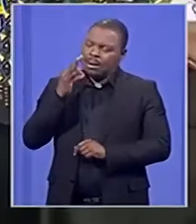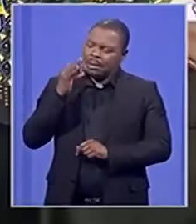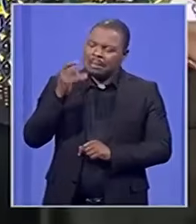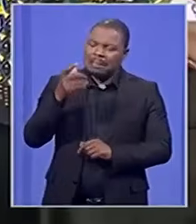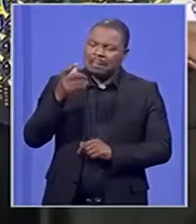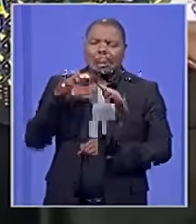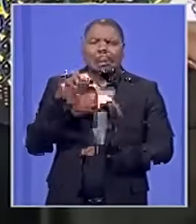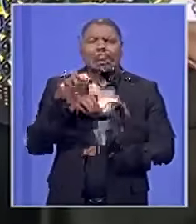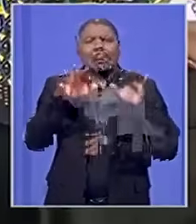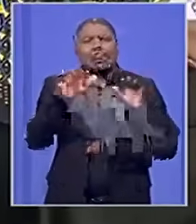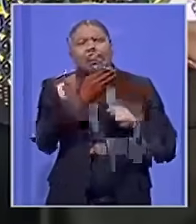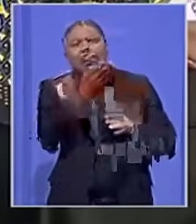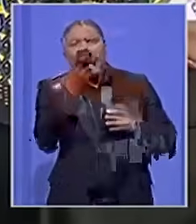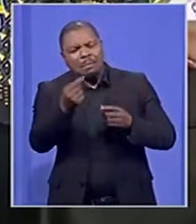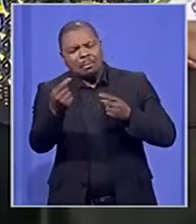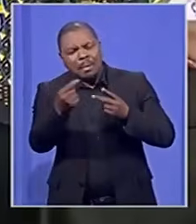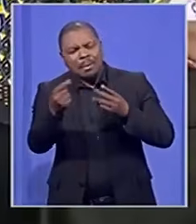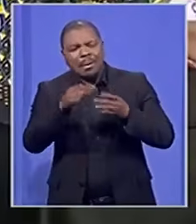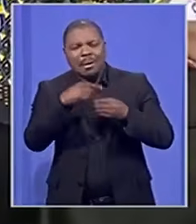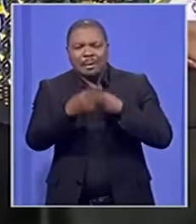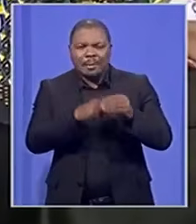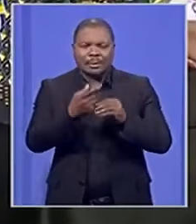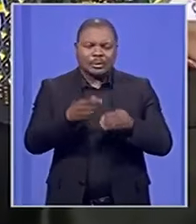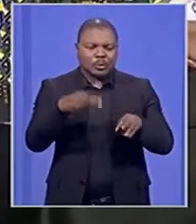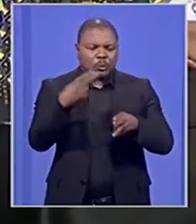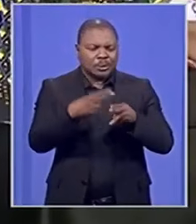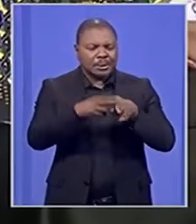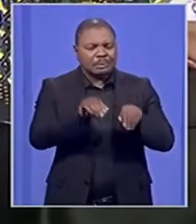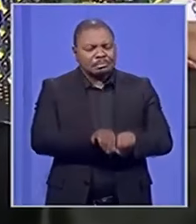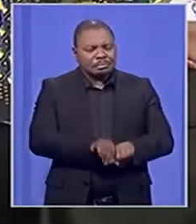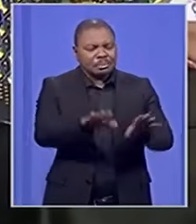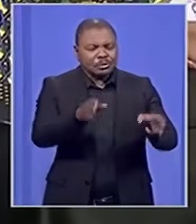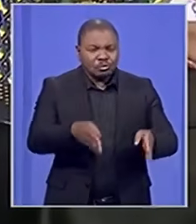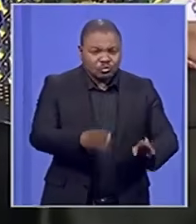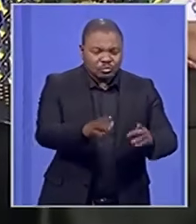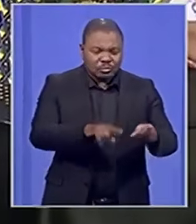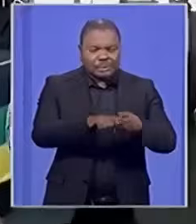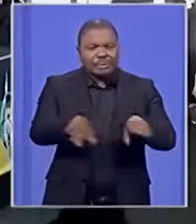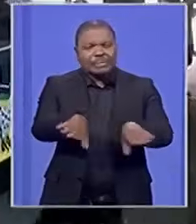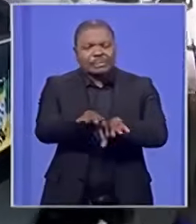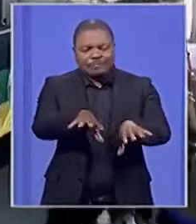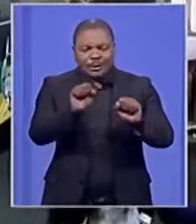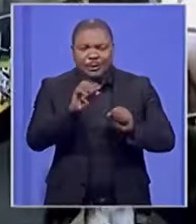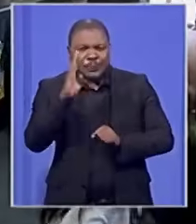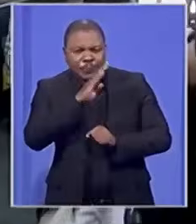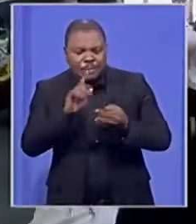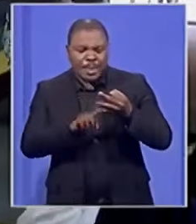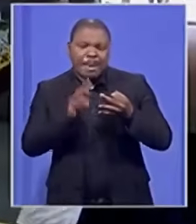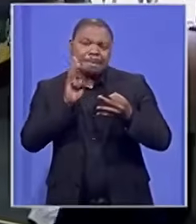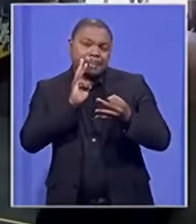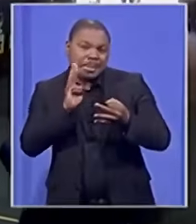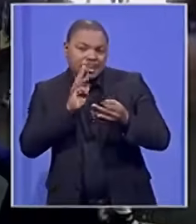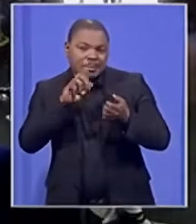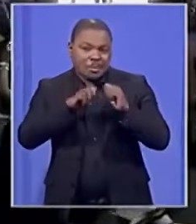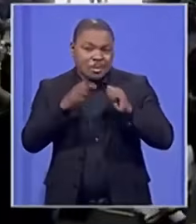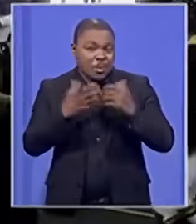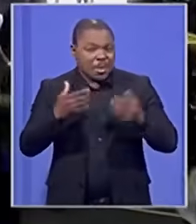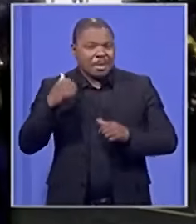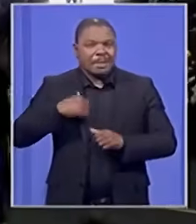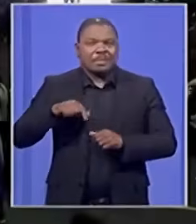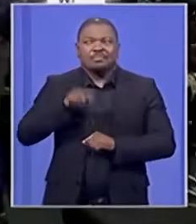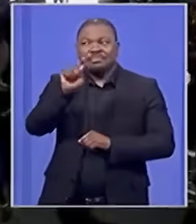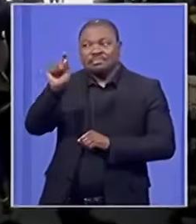baahi ba ona a dikgwerekgwere tse phallang mebileng, matlakala a sa puthweng le bothata ba metsi bo masepaleng.